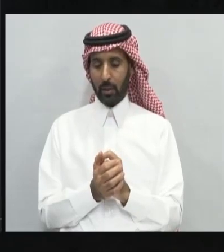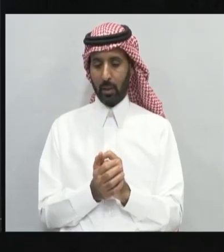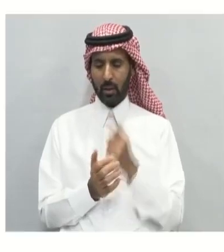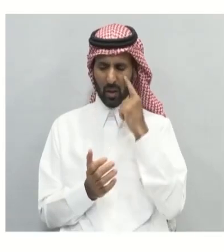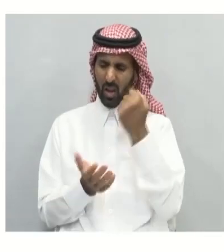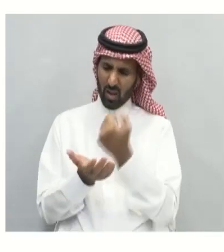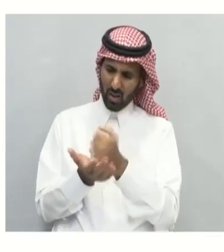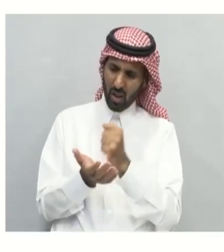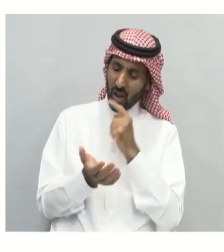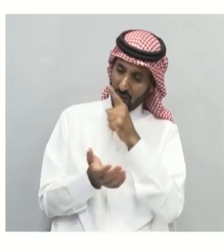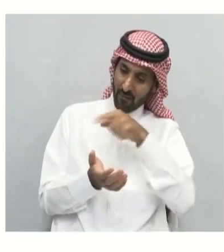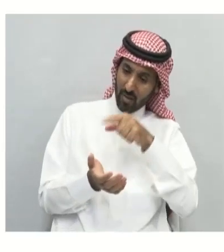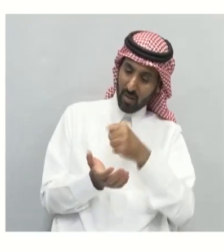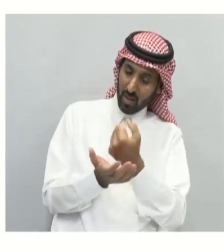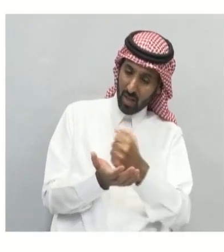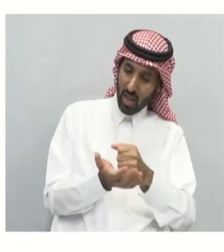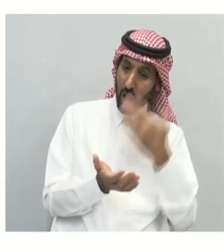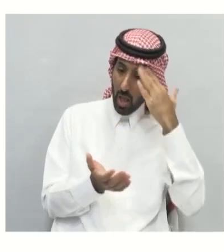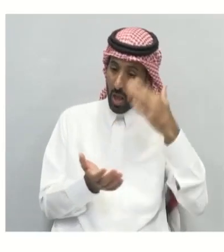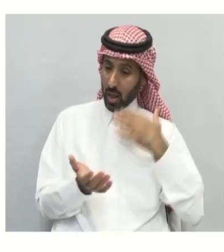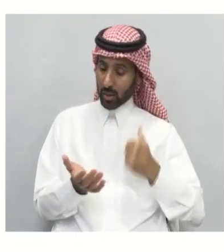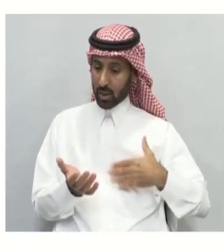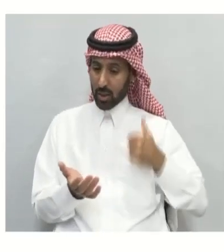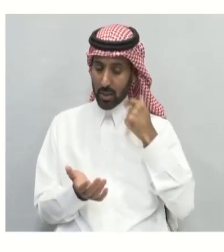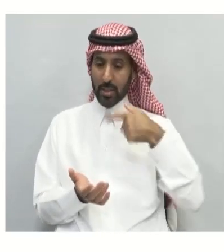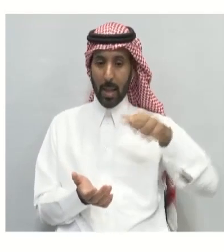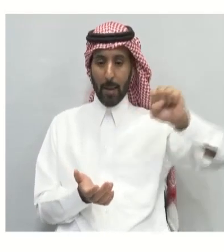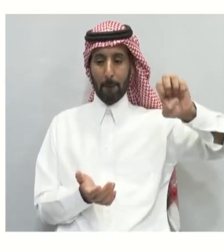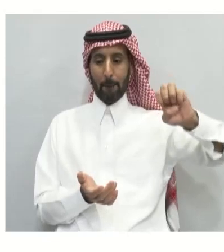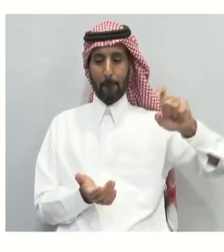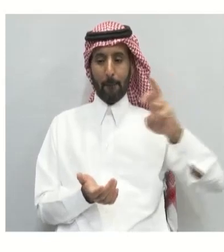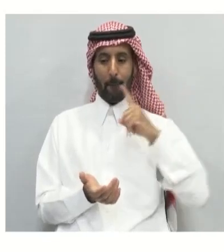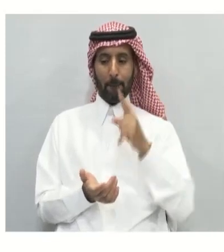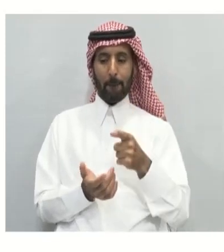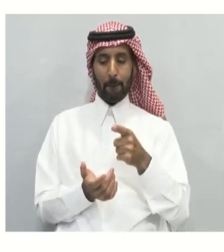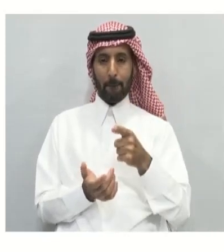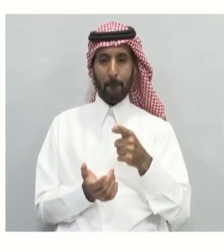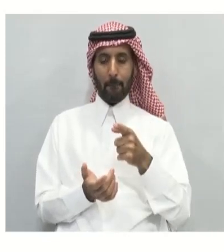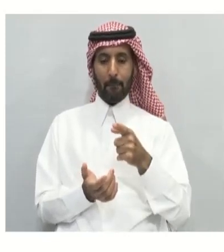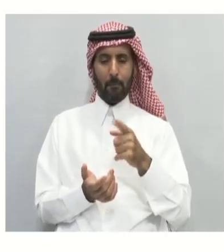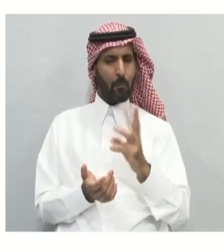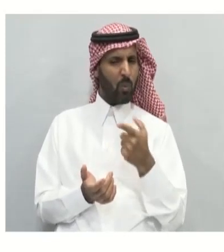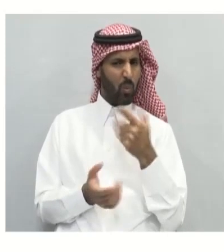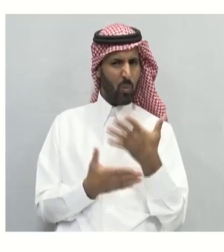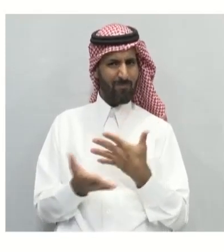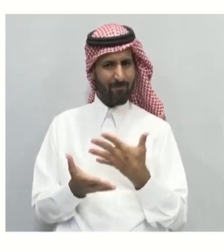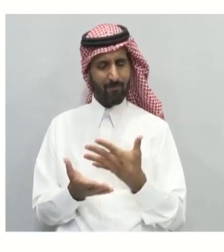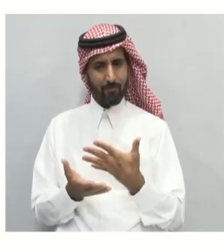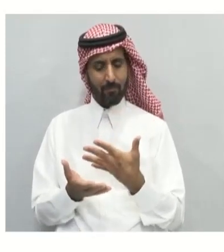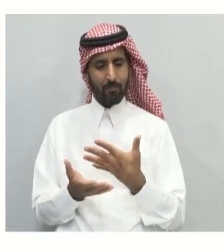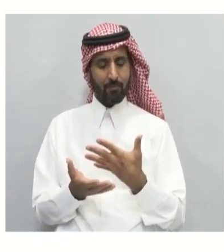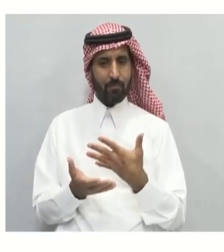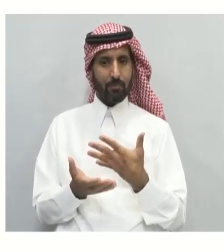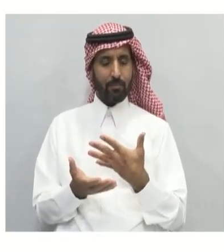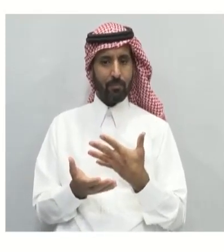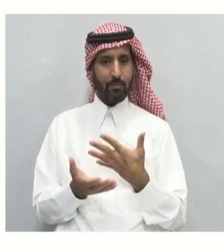mistakes. Hello, Uncle Sam. In here, what do you think the wrong thing is? It is